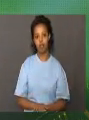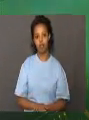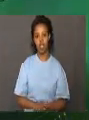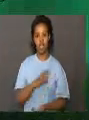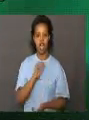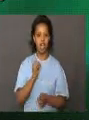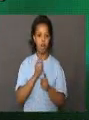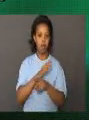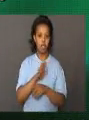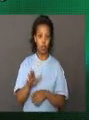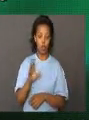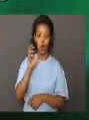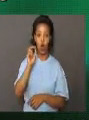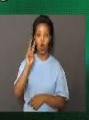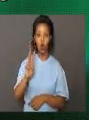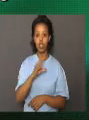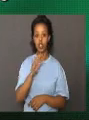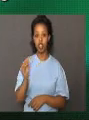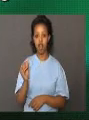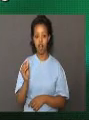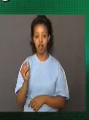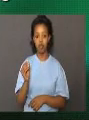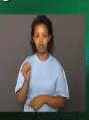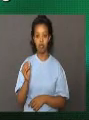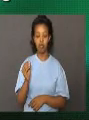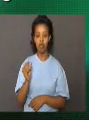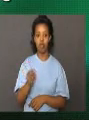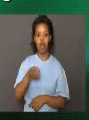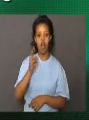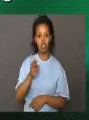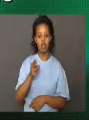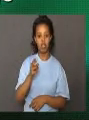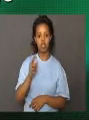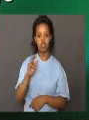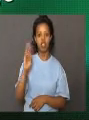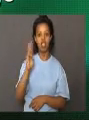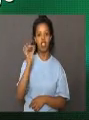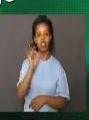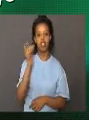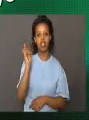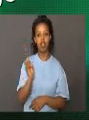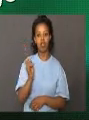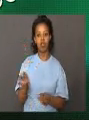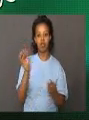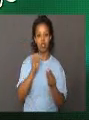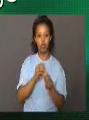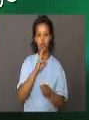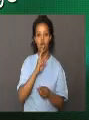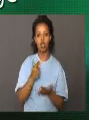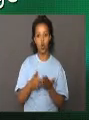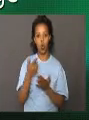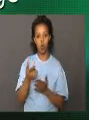said that oxygen and activated sludge are added to stimulate and control